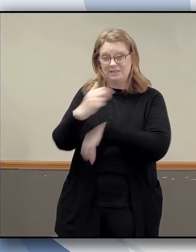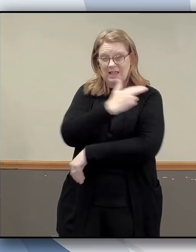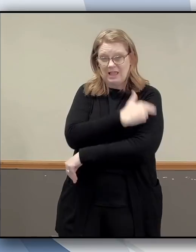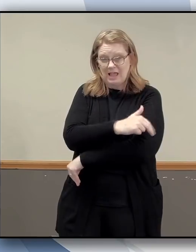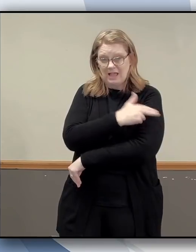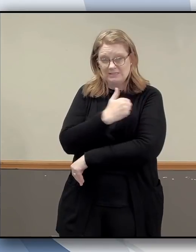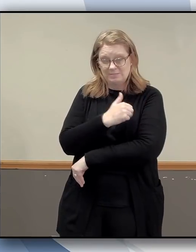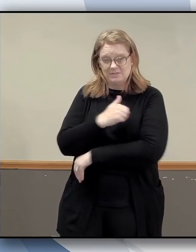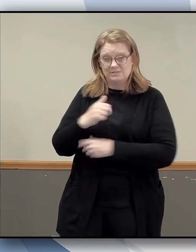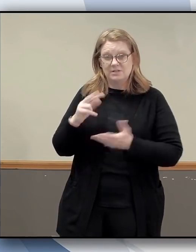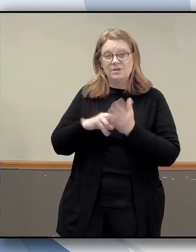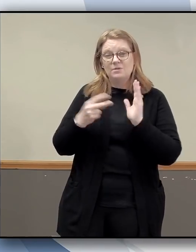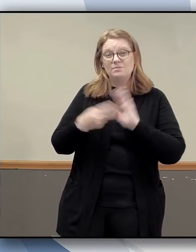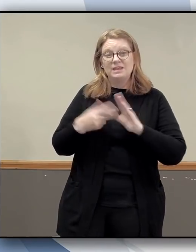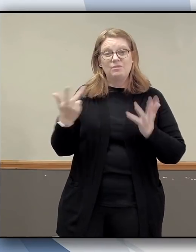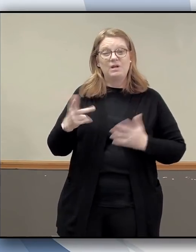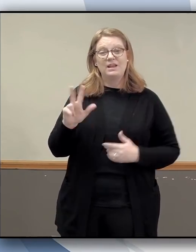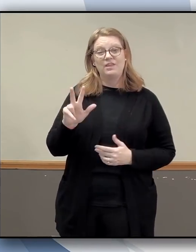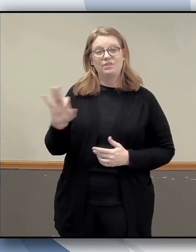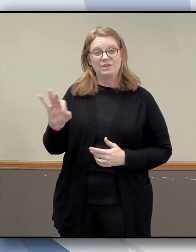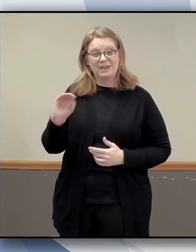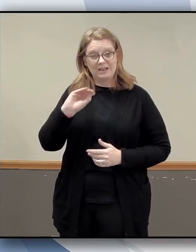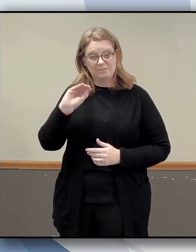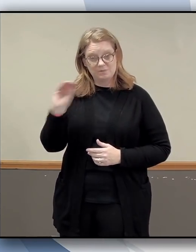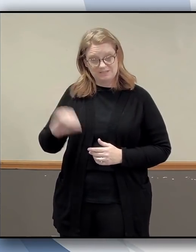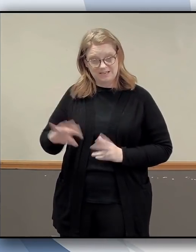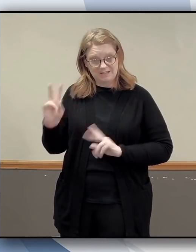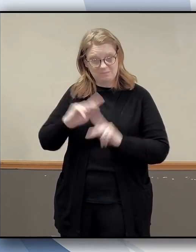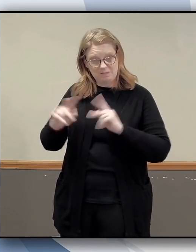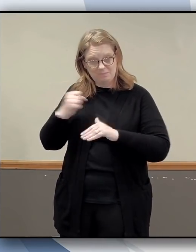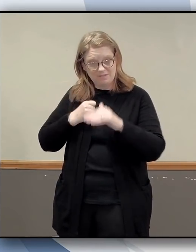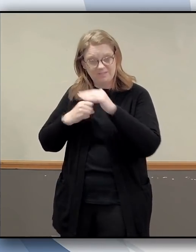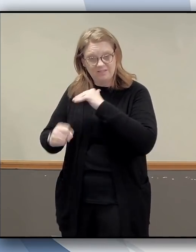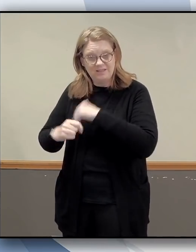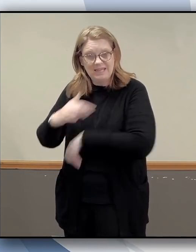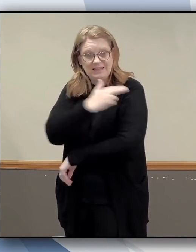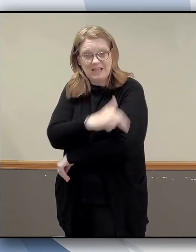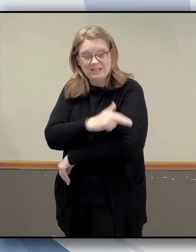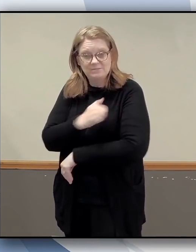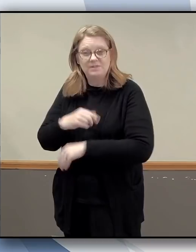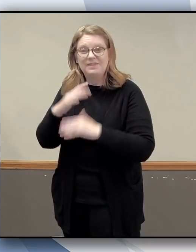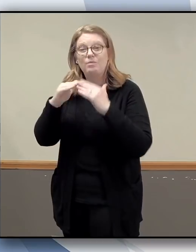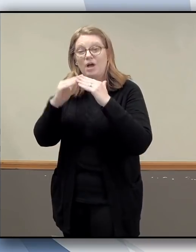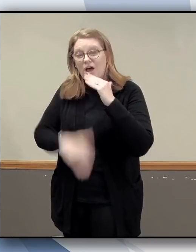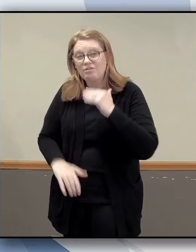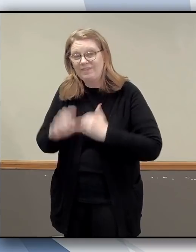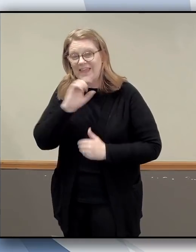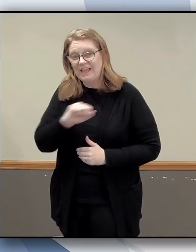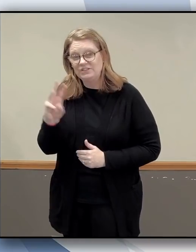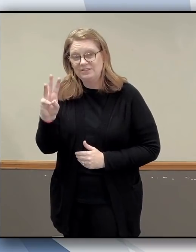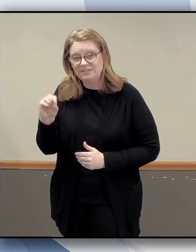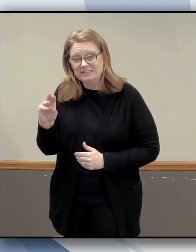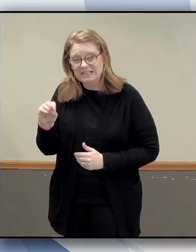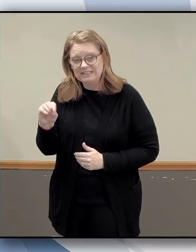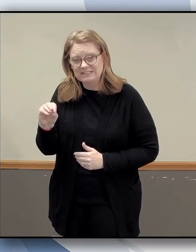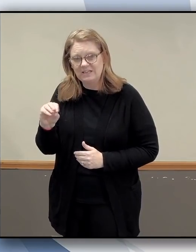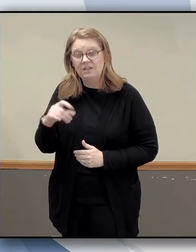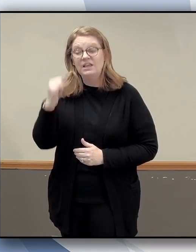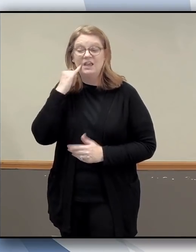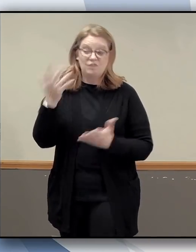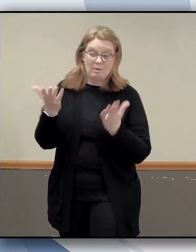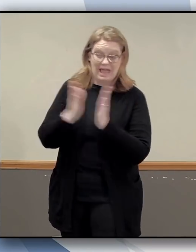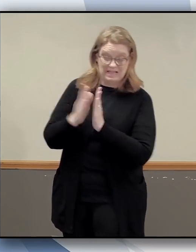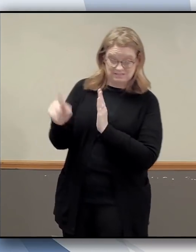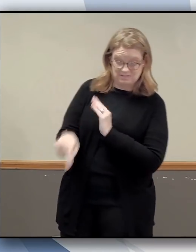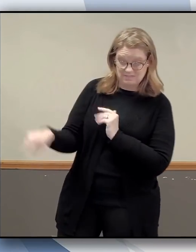39% of our hospitalizations in our state are people that were under the age of 60. And if you speak to any one of them about